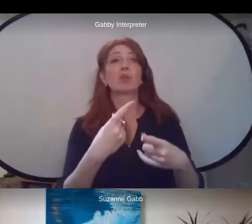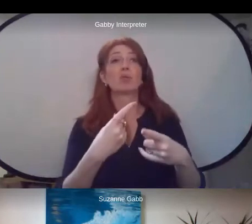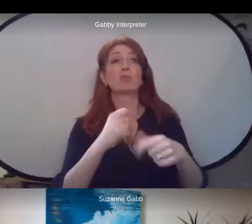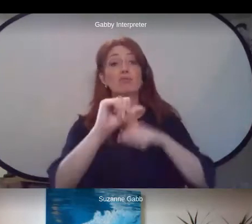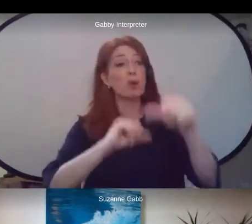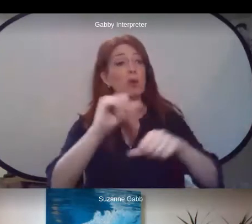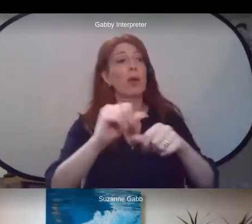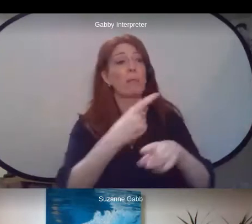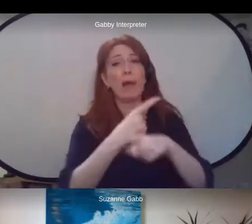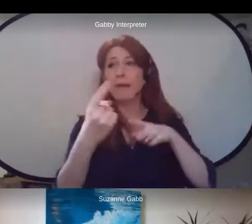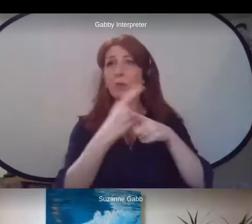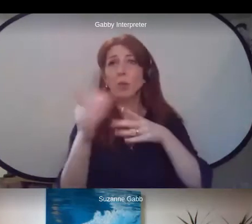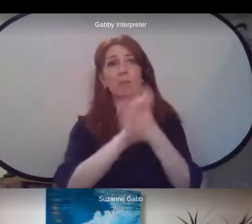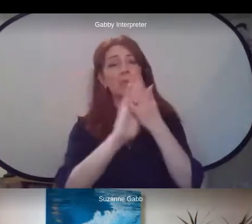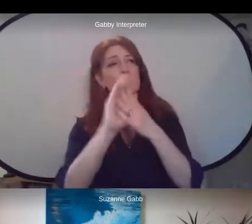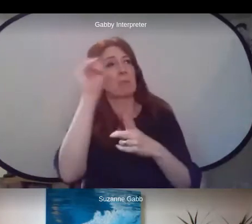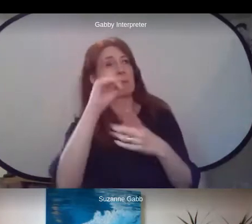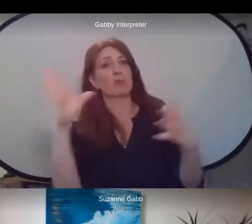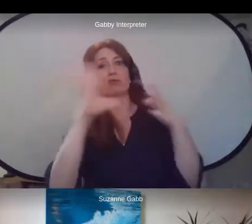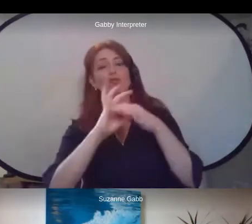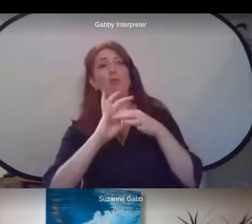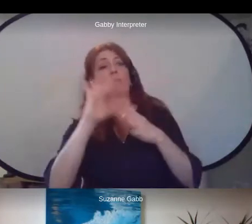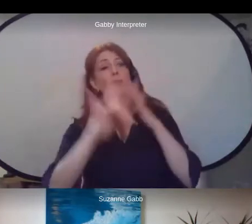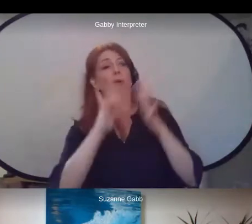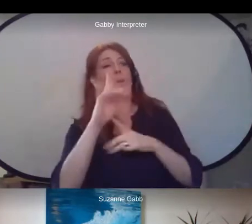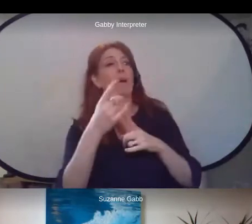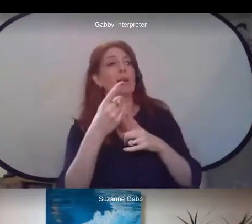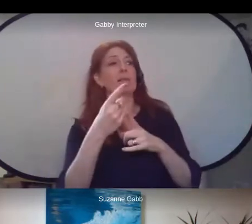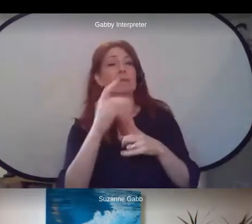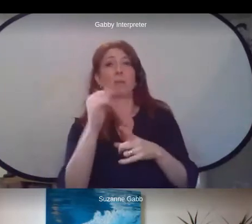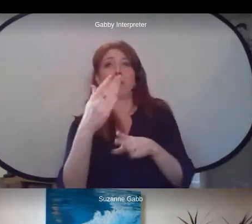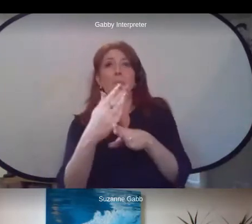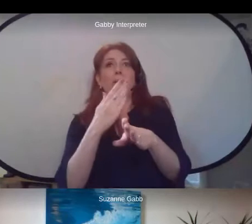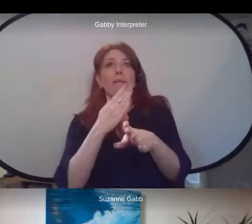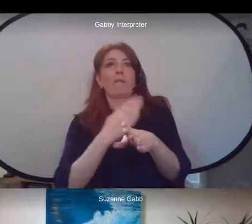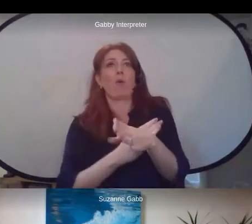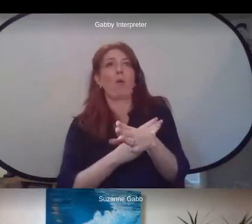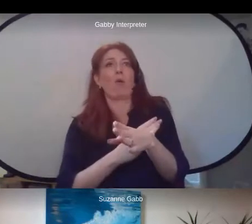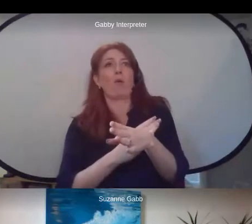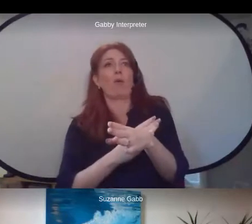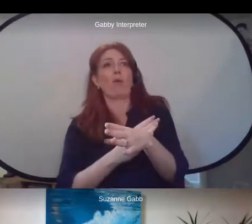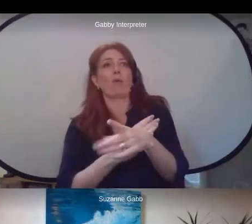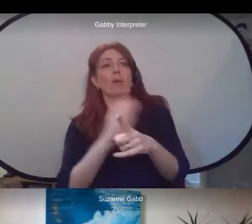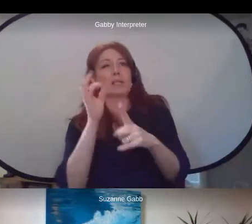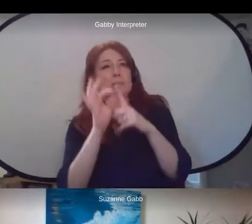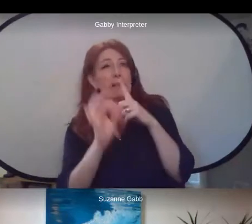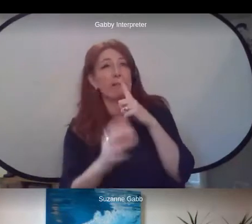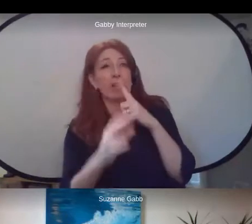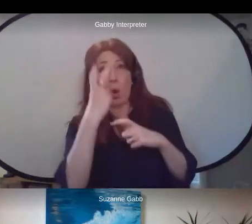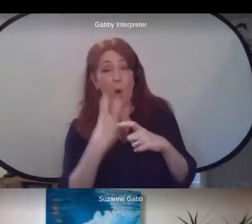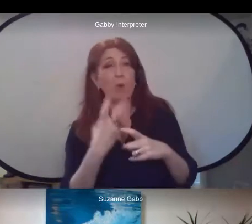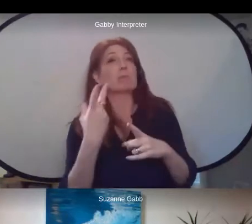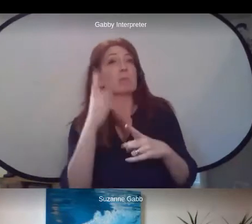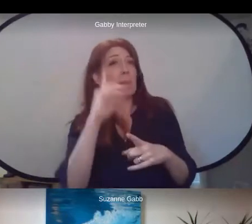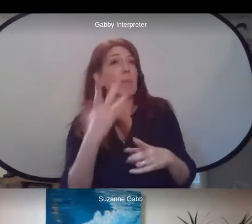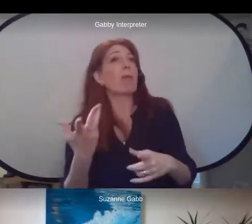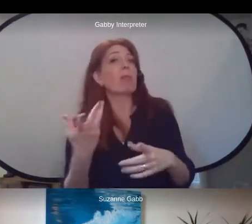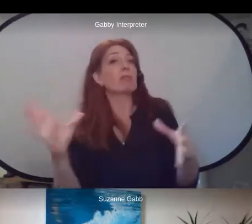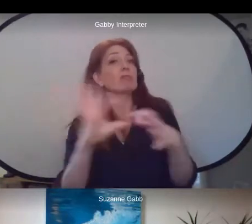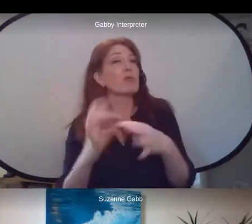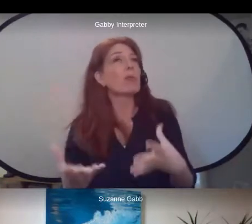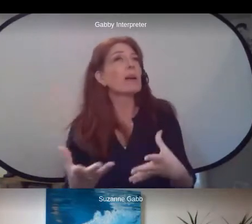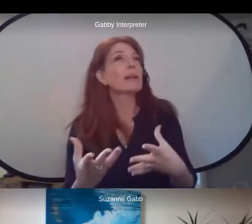can access online. And even though they might have been specifically for sort of the older programs that we run, or the older people in the programs